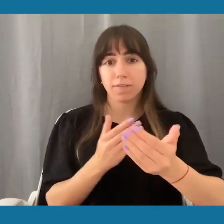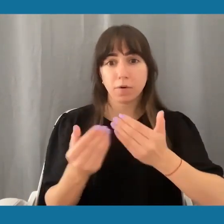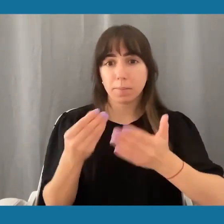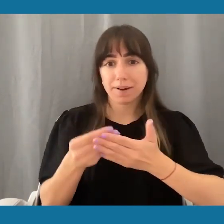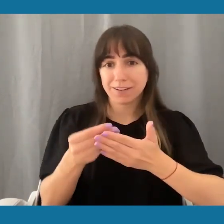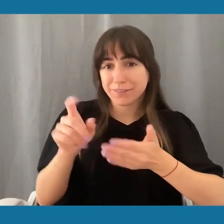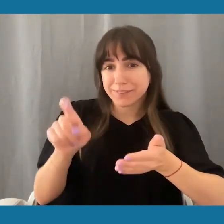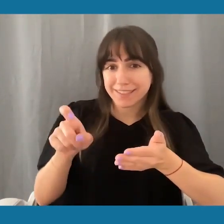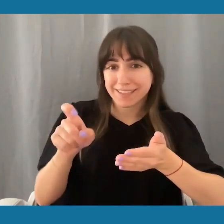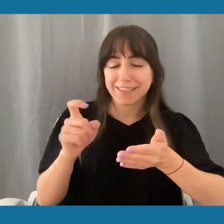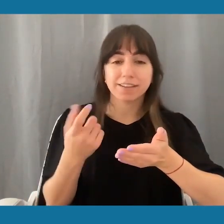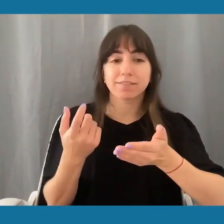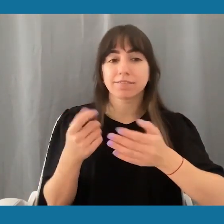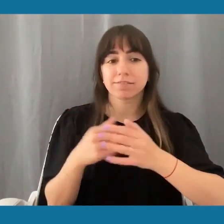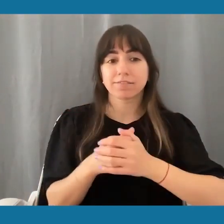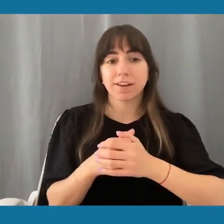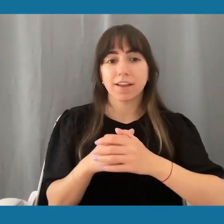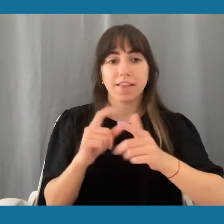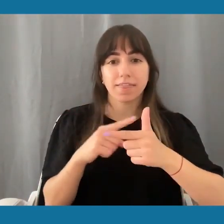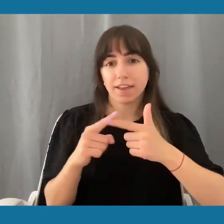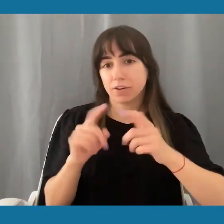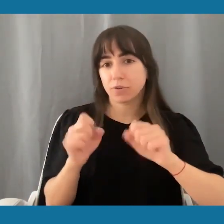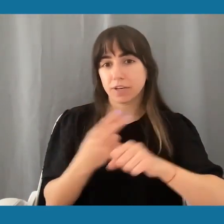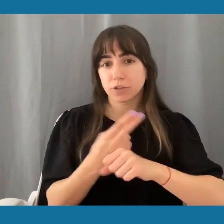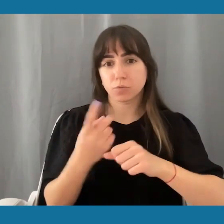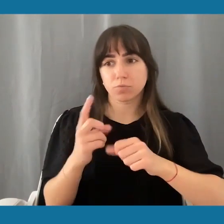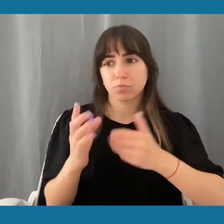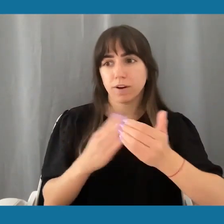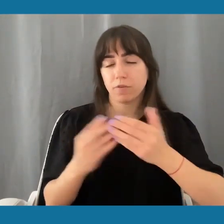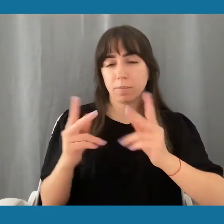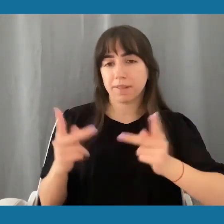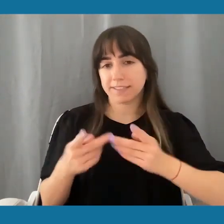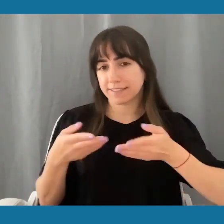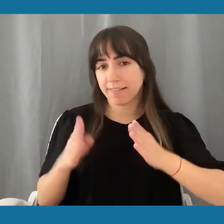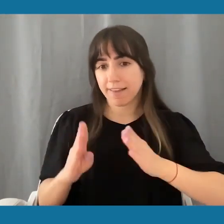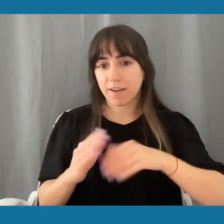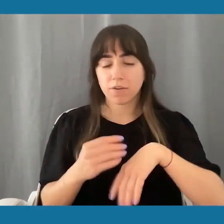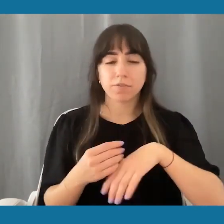flexibility without giving them all the money in their ABLE account with one swipe.